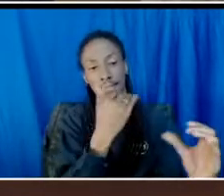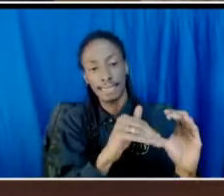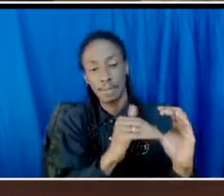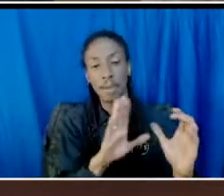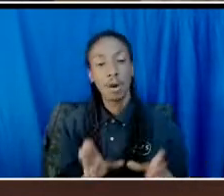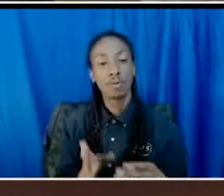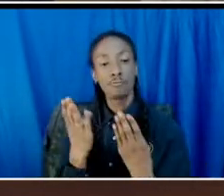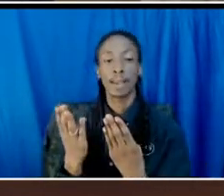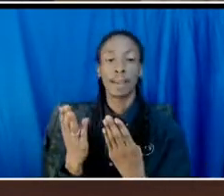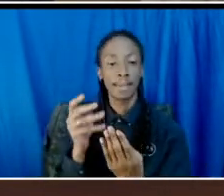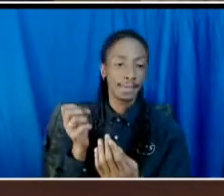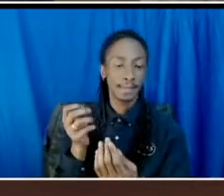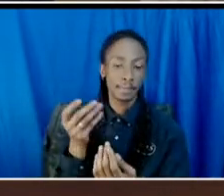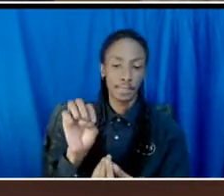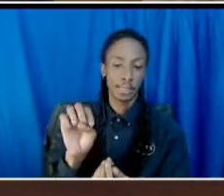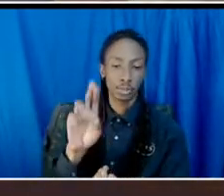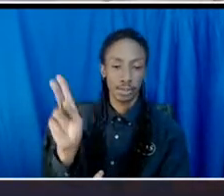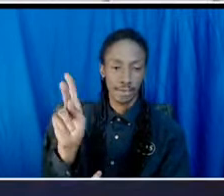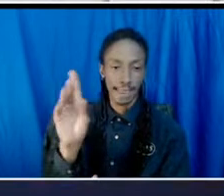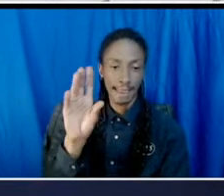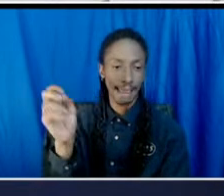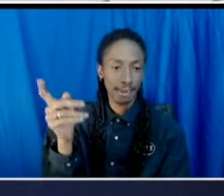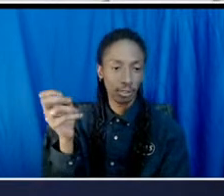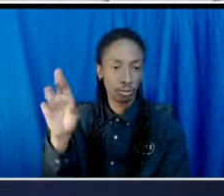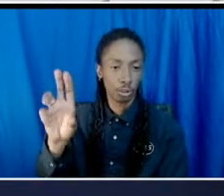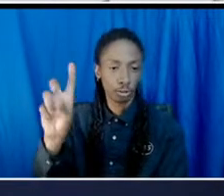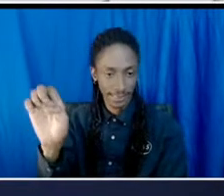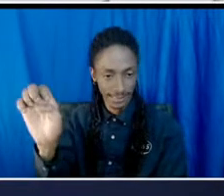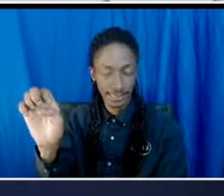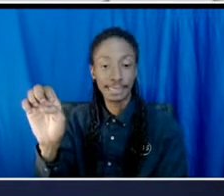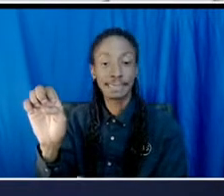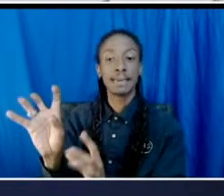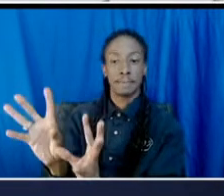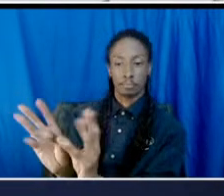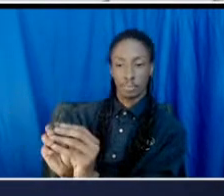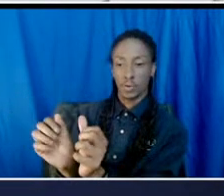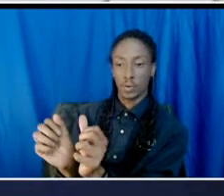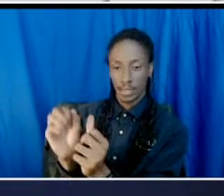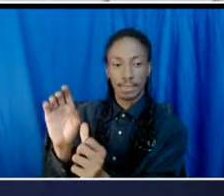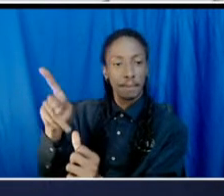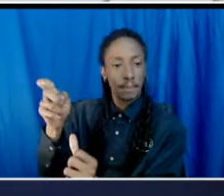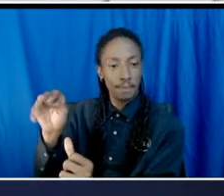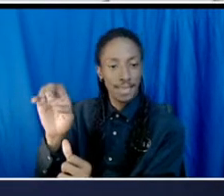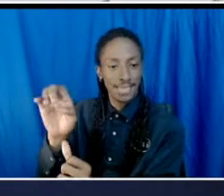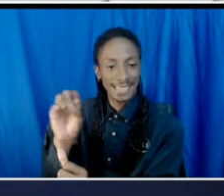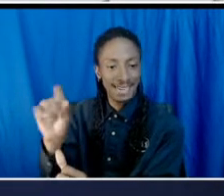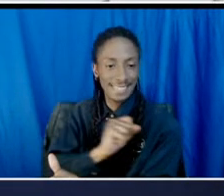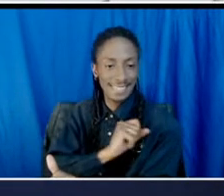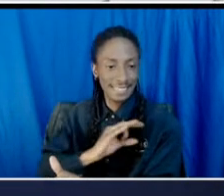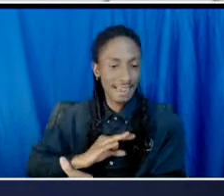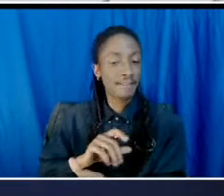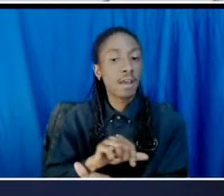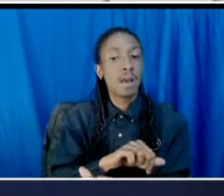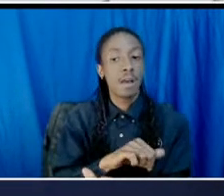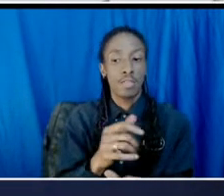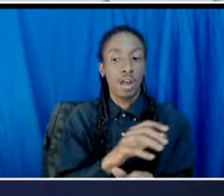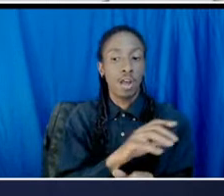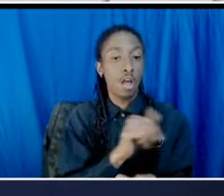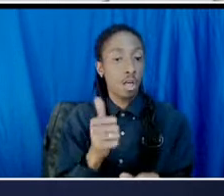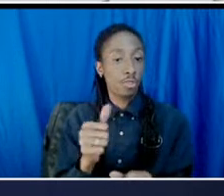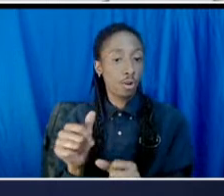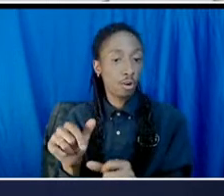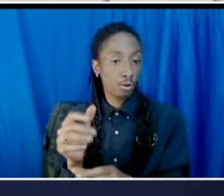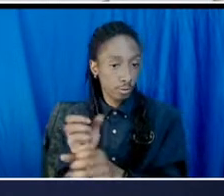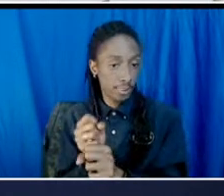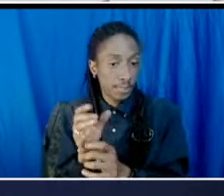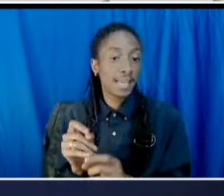Klukowski and Dr. Eastman brief Vice President Pence and his staff. Other recipients of this email included the Chief